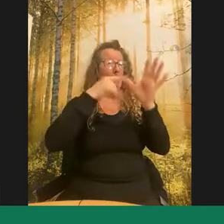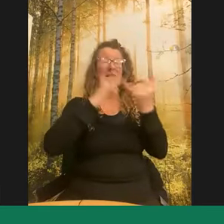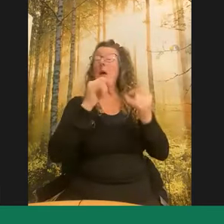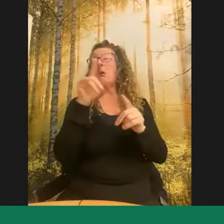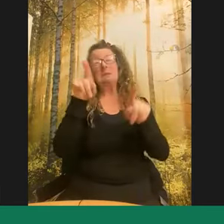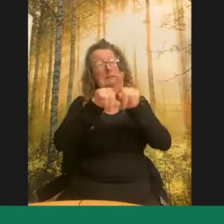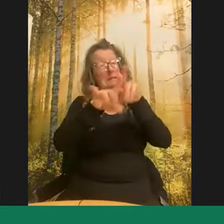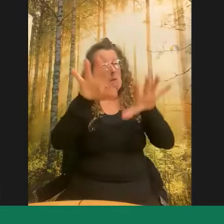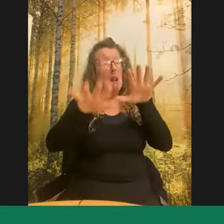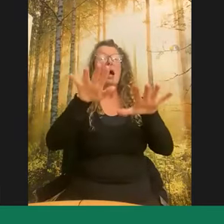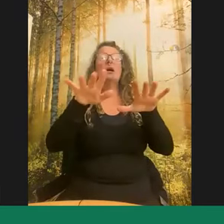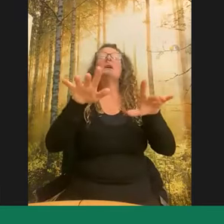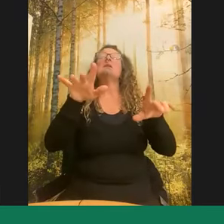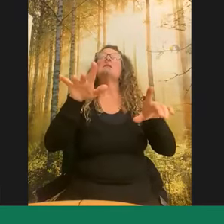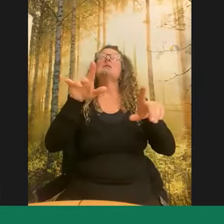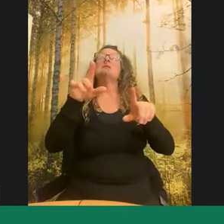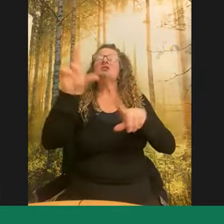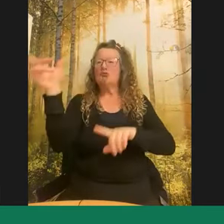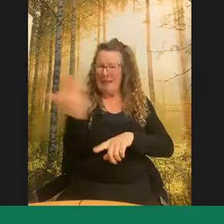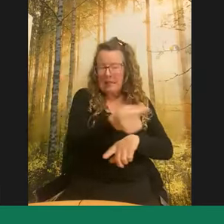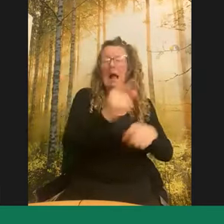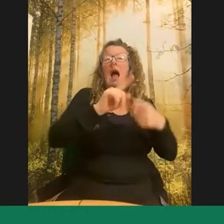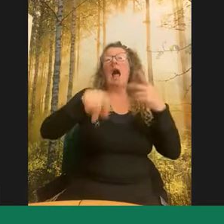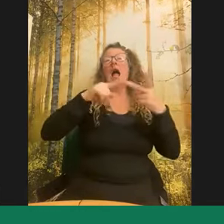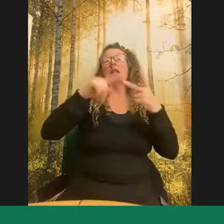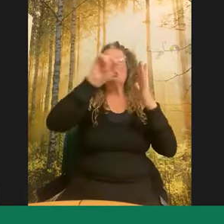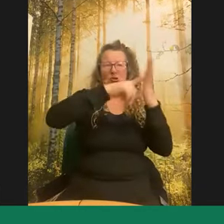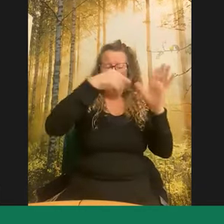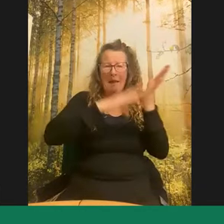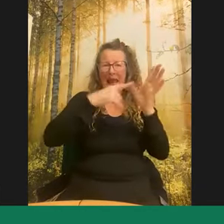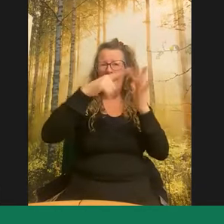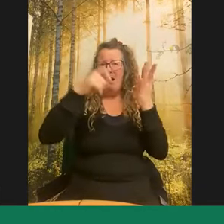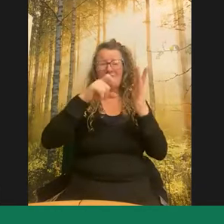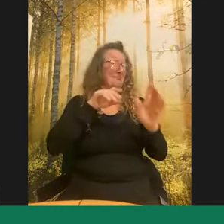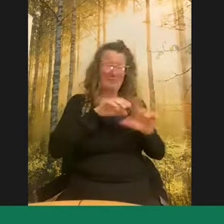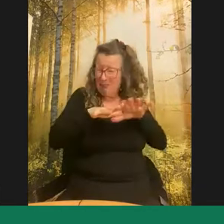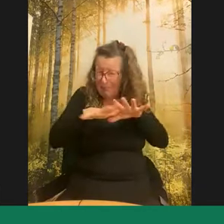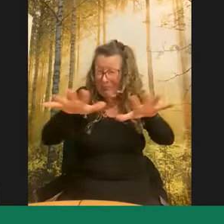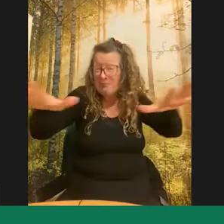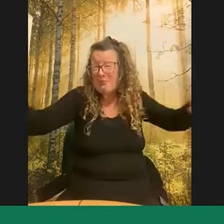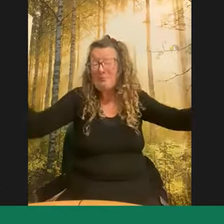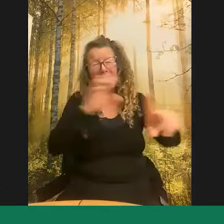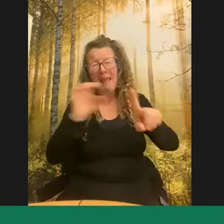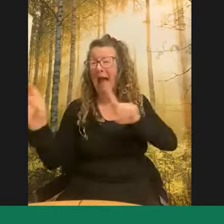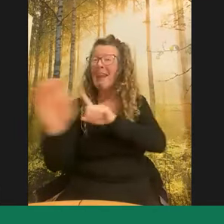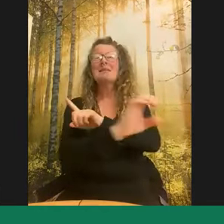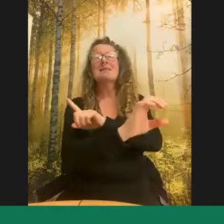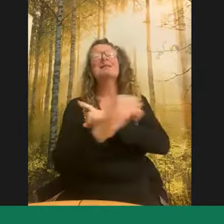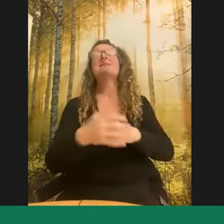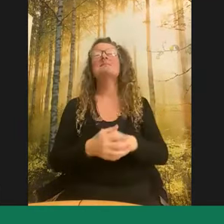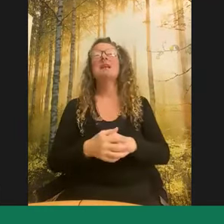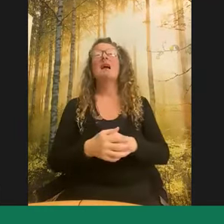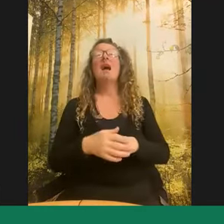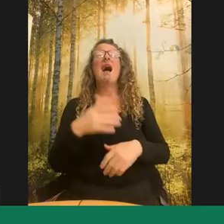Jamaica, in across the islands. And I wanted to put the modern ones there because I thought it's so interesting